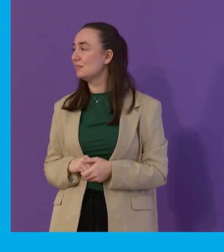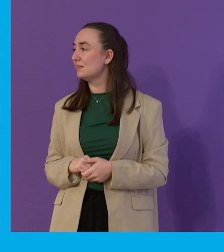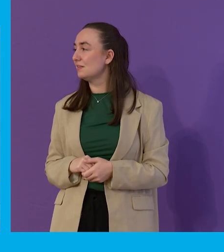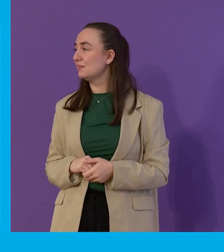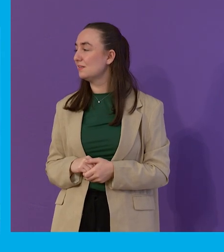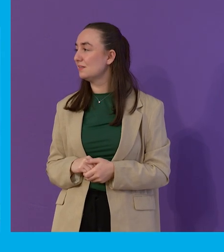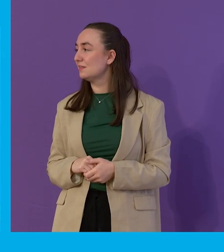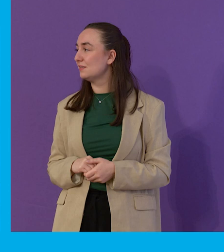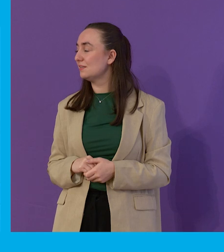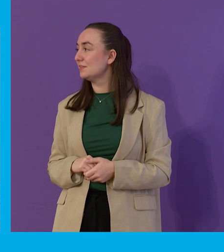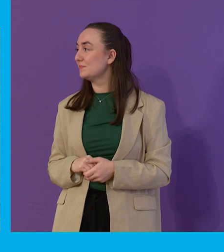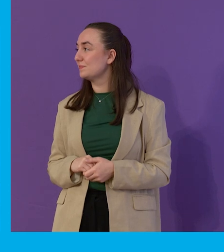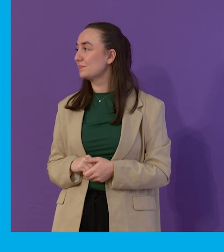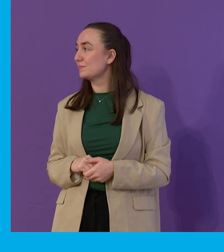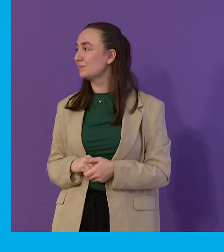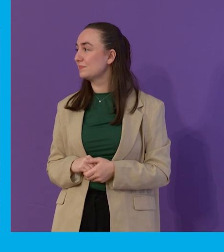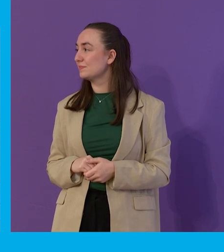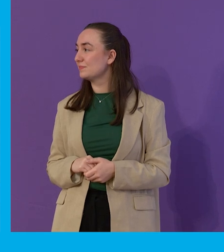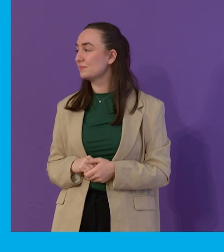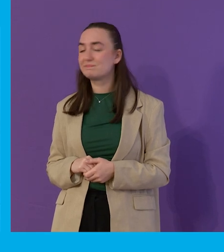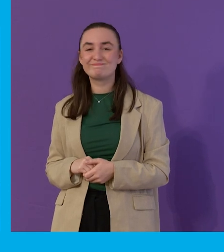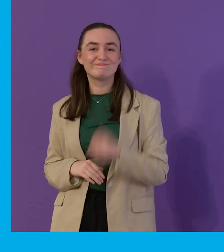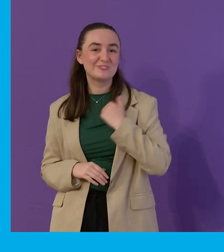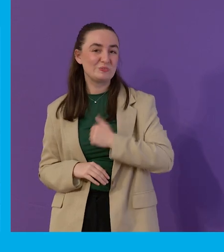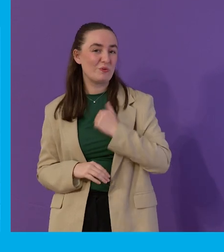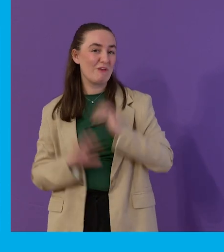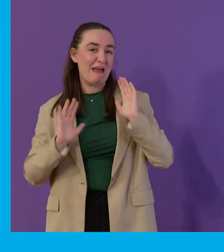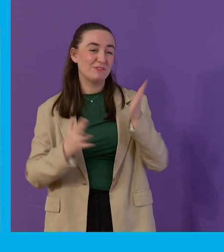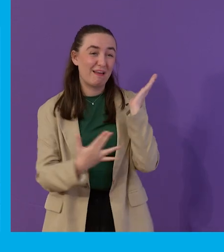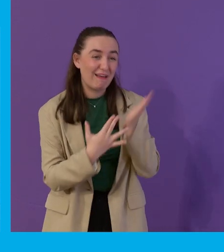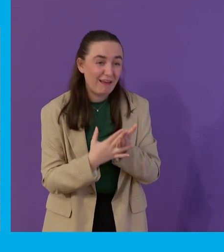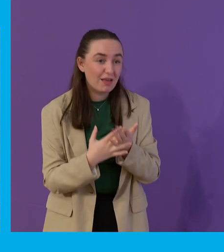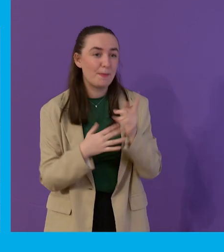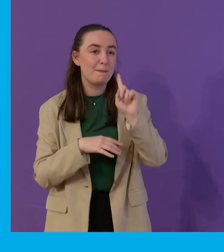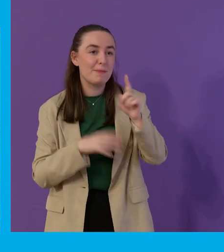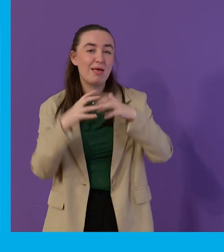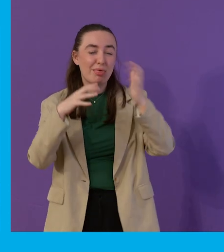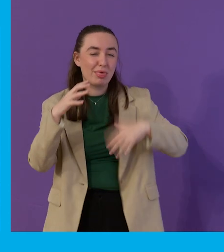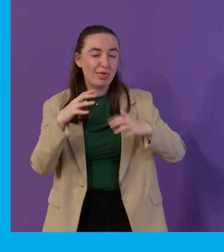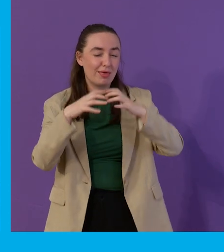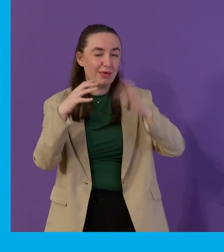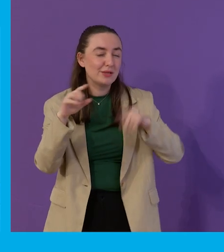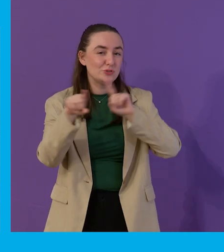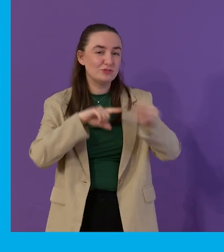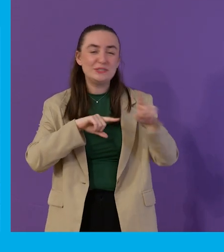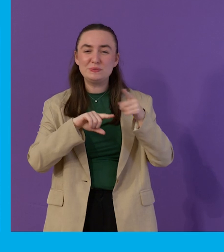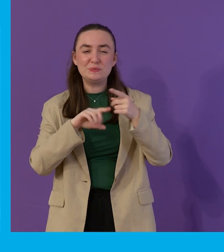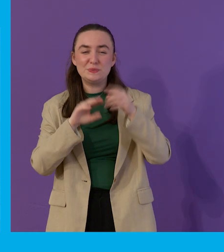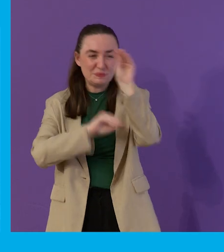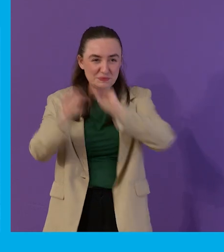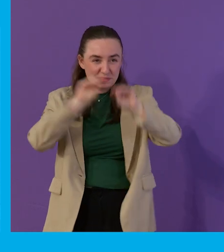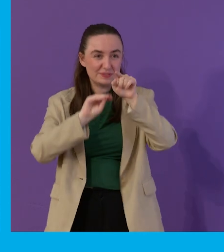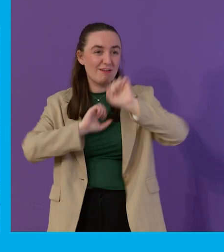I'm going to have to come in because we can kind of get most of what you're saying, but there's quite a lot of work of kind of filling in the gaps, isn't there? I think